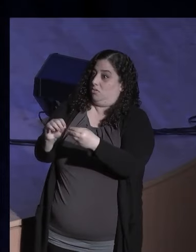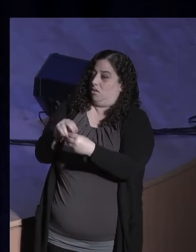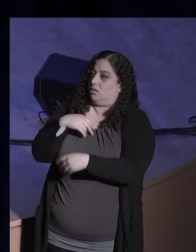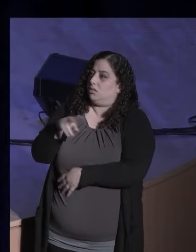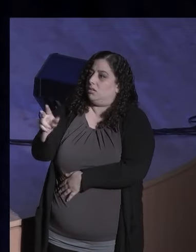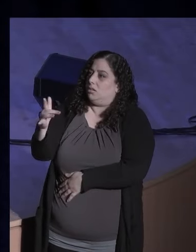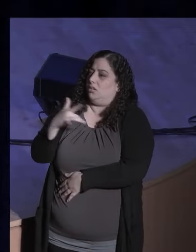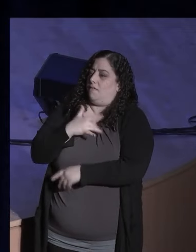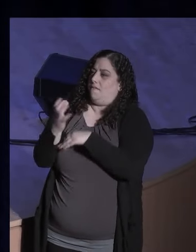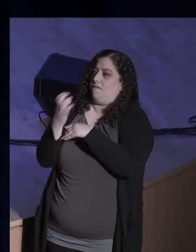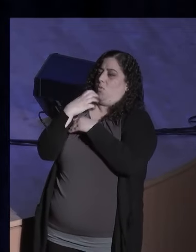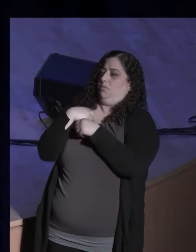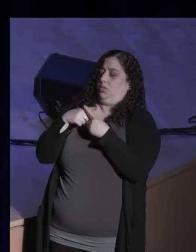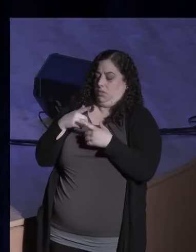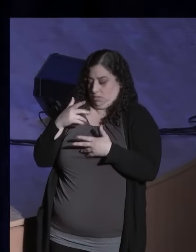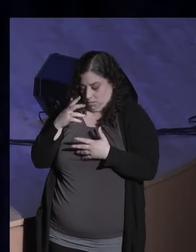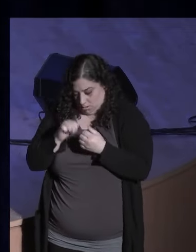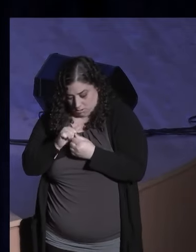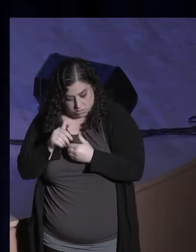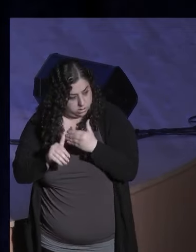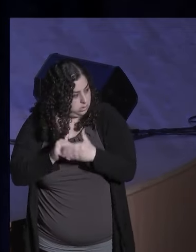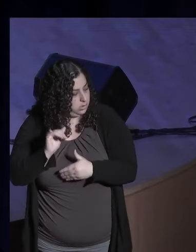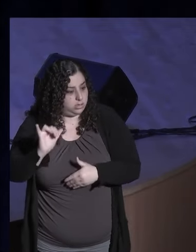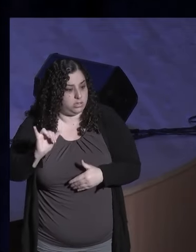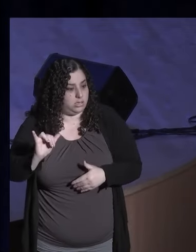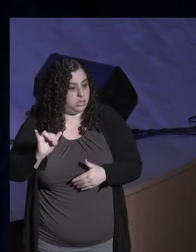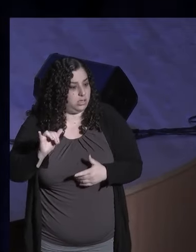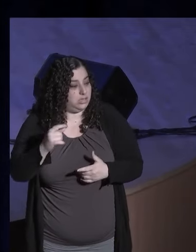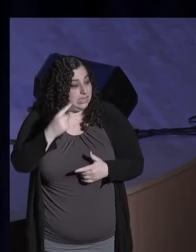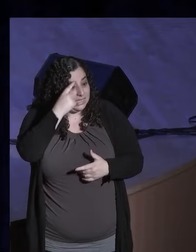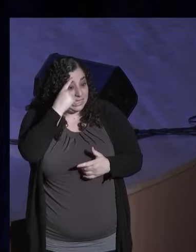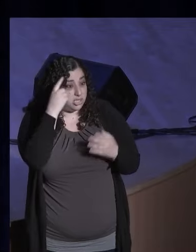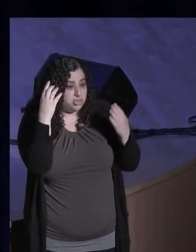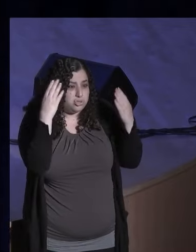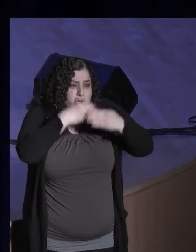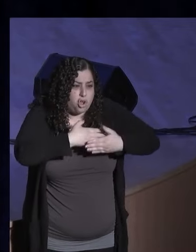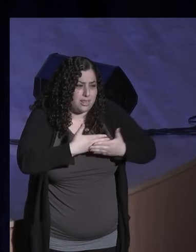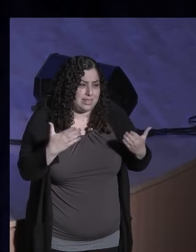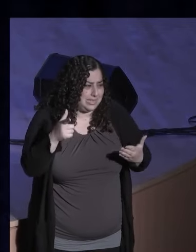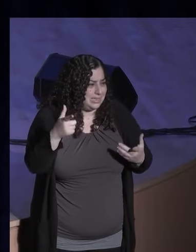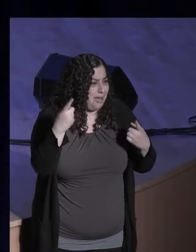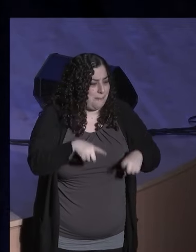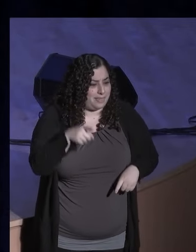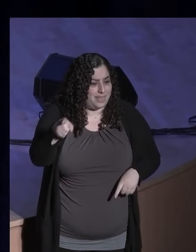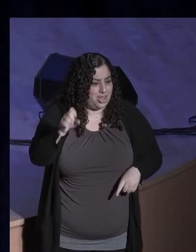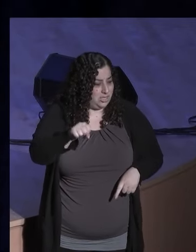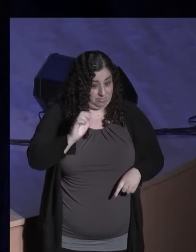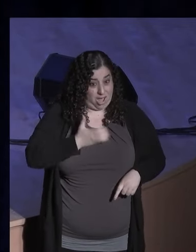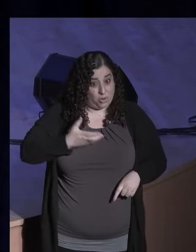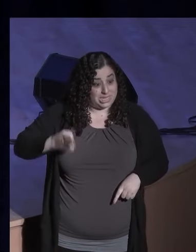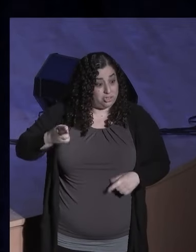when we shine a light on those dark chapters, we encourage new perspectives and create space of to heal and grow, and we